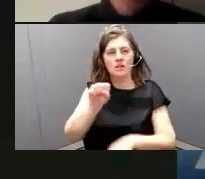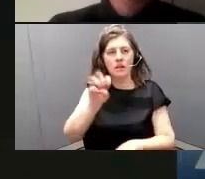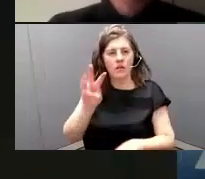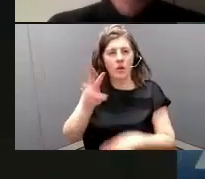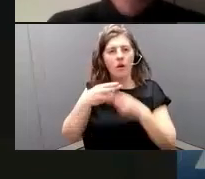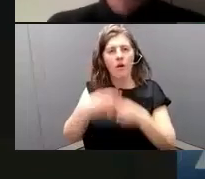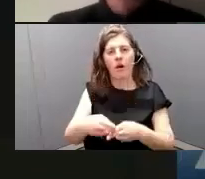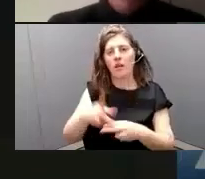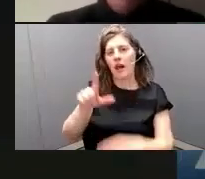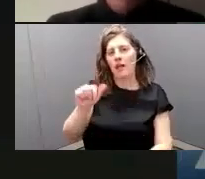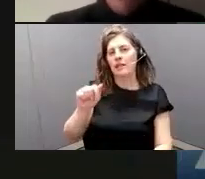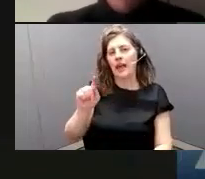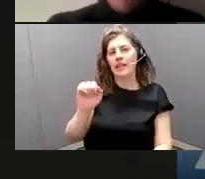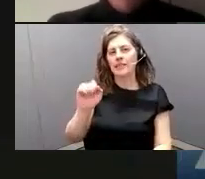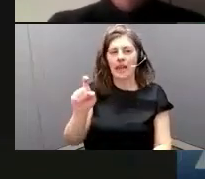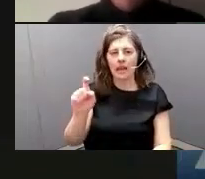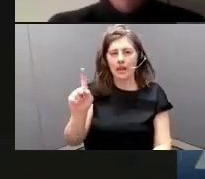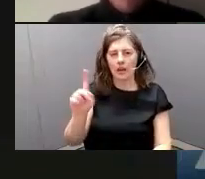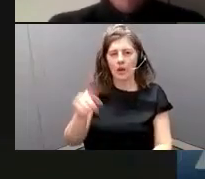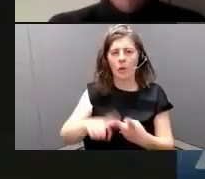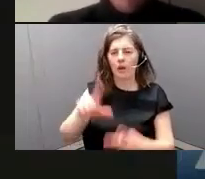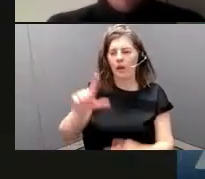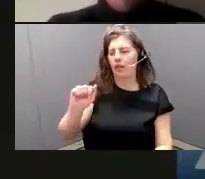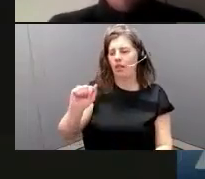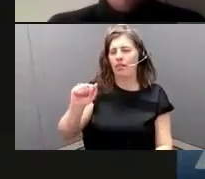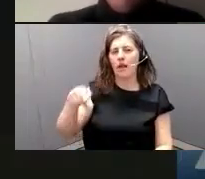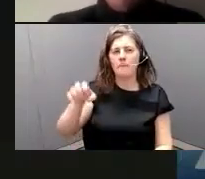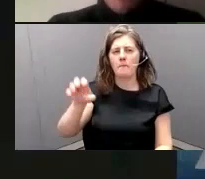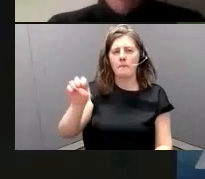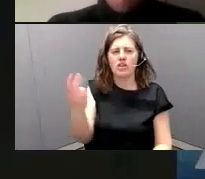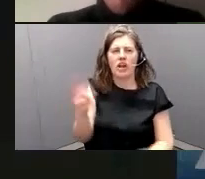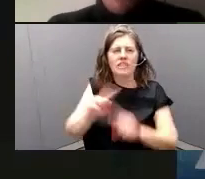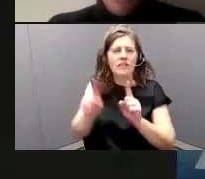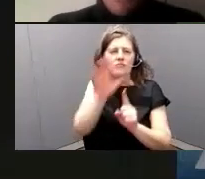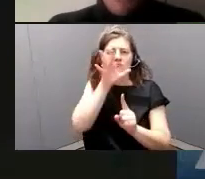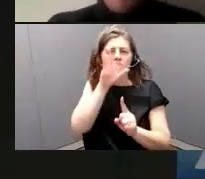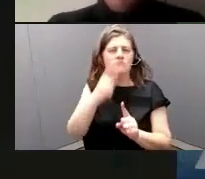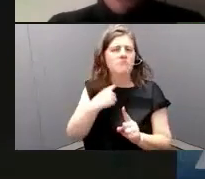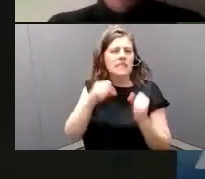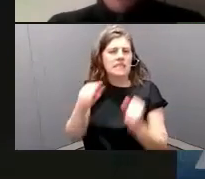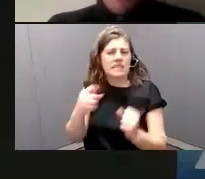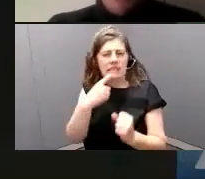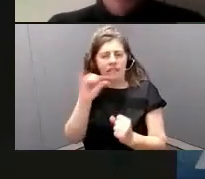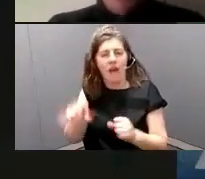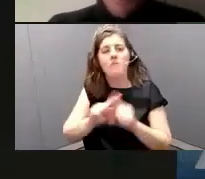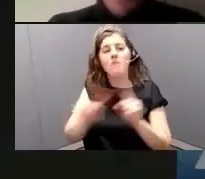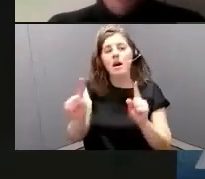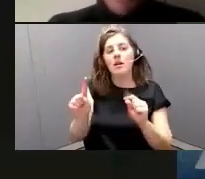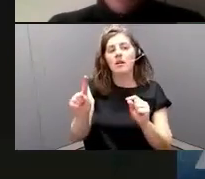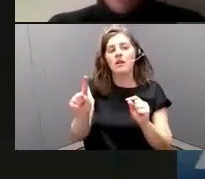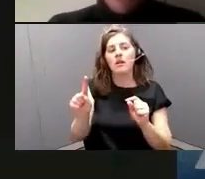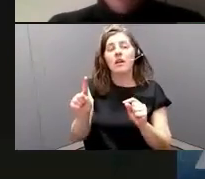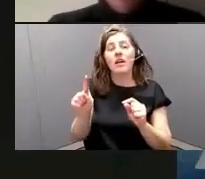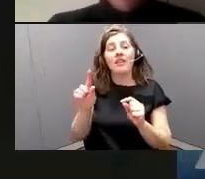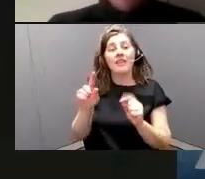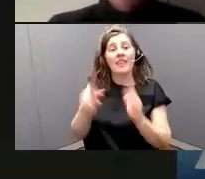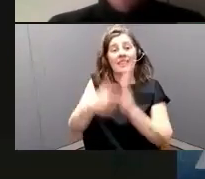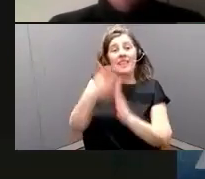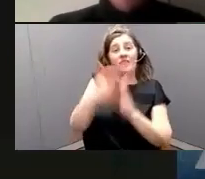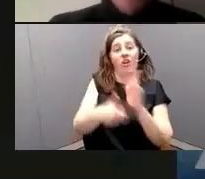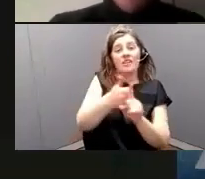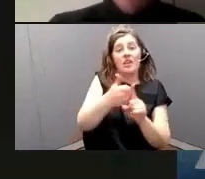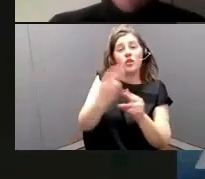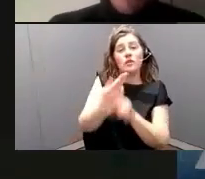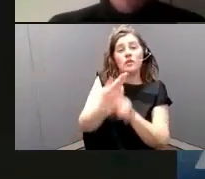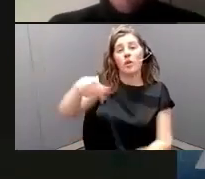LaTeX. Different people pronounce it differently. But the default here is the quadratic equation. So if